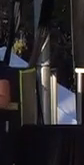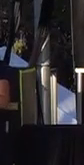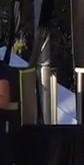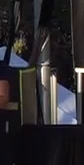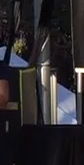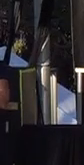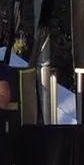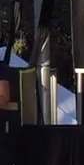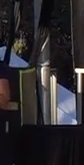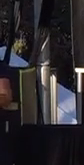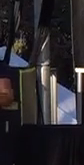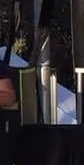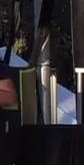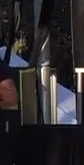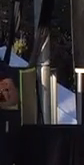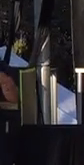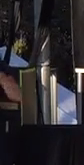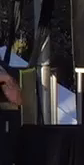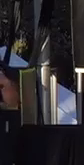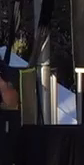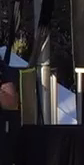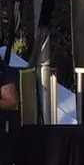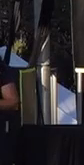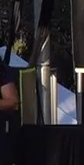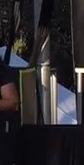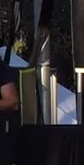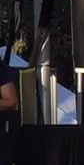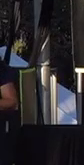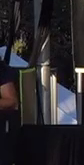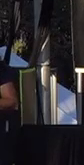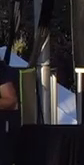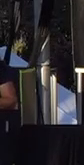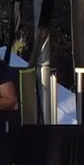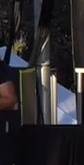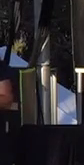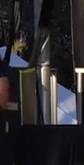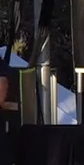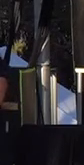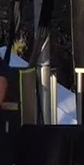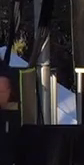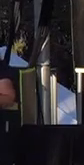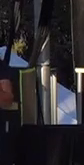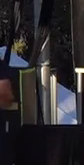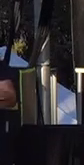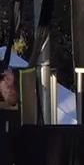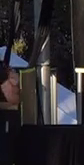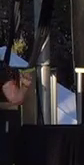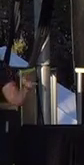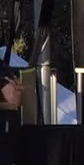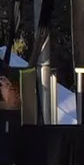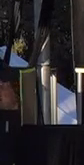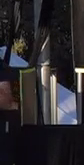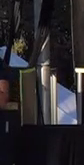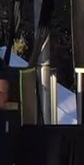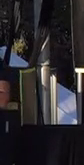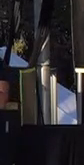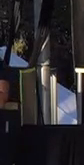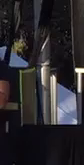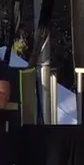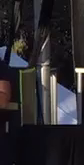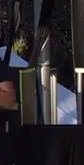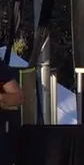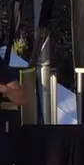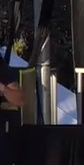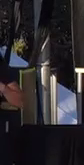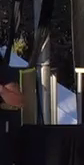was an attack on America. In these days and weeks since, citizens have come together to mourn those we lost, to